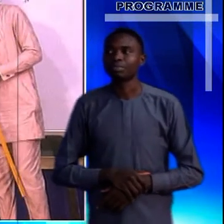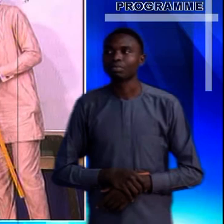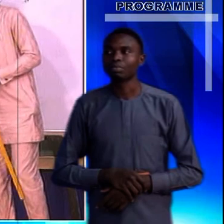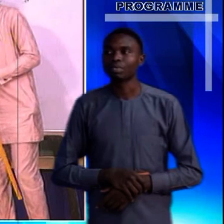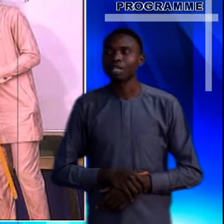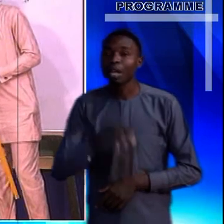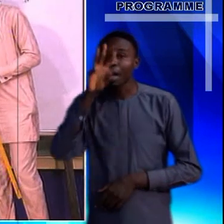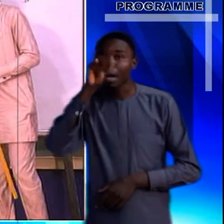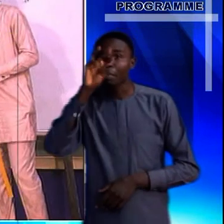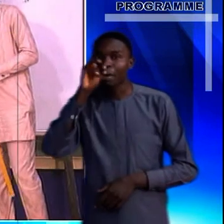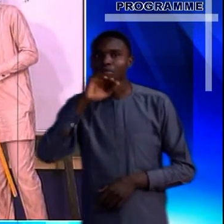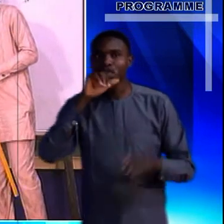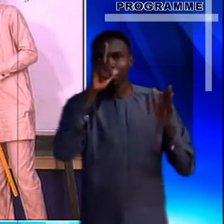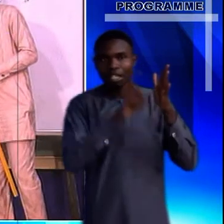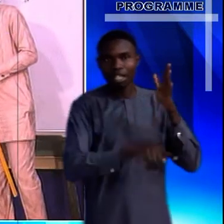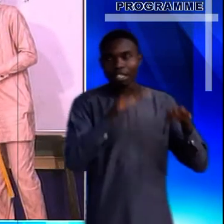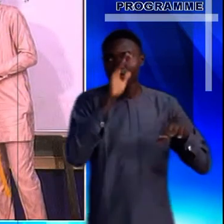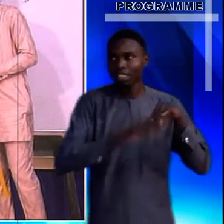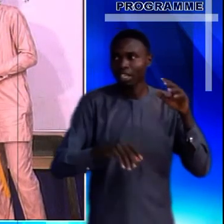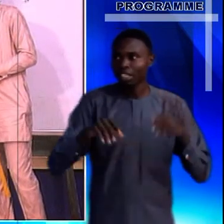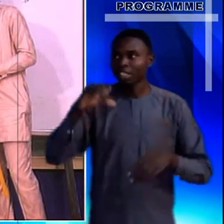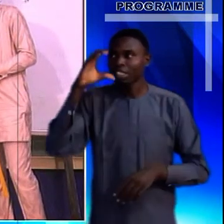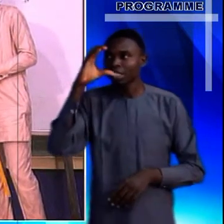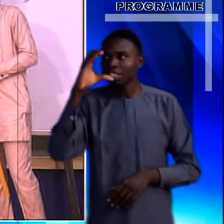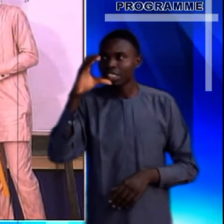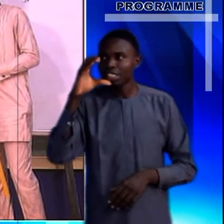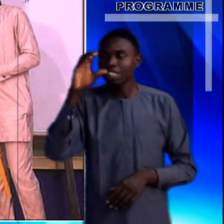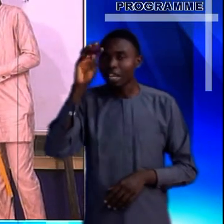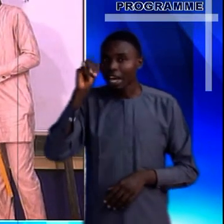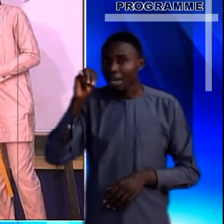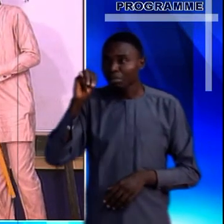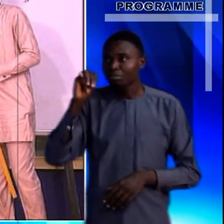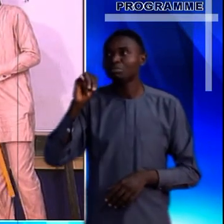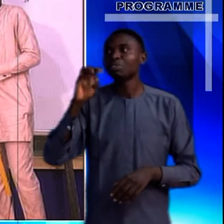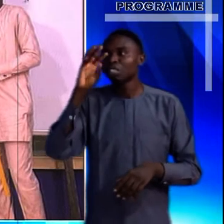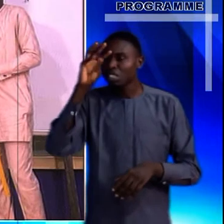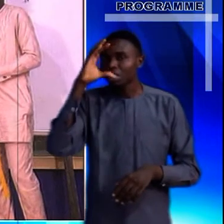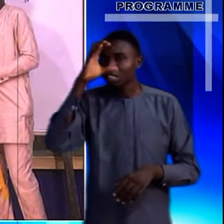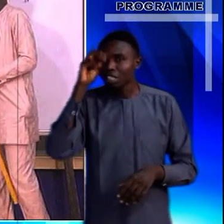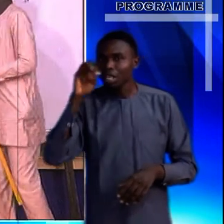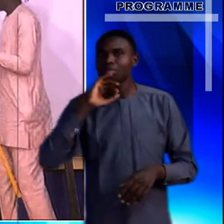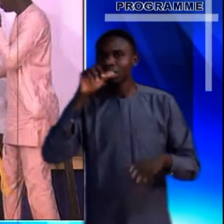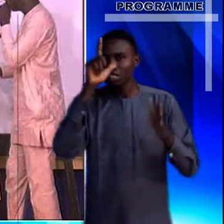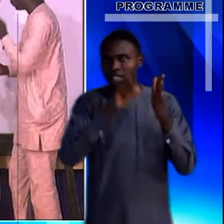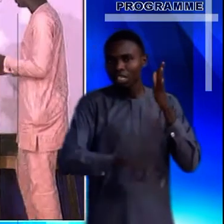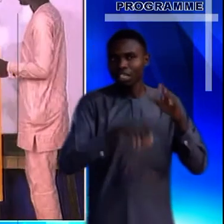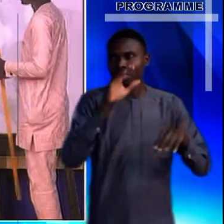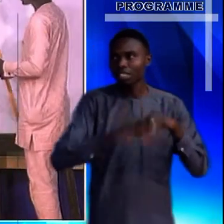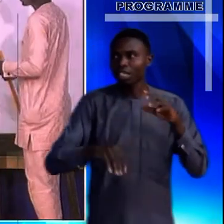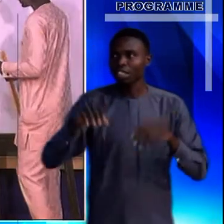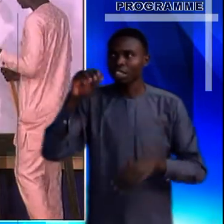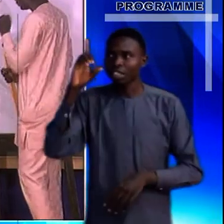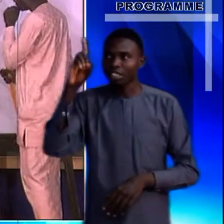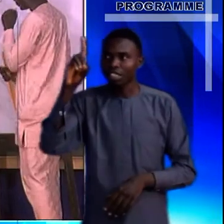meter, centimeter is less than decimeter, and millimeter is less than centimeter.